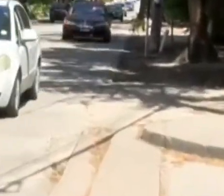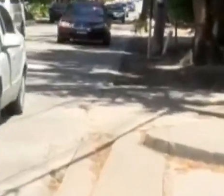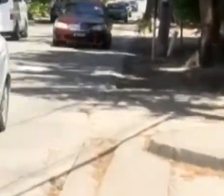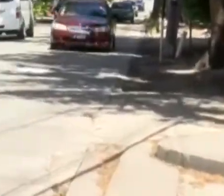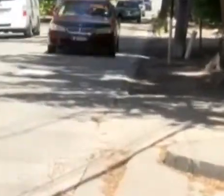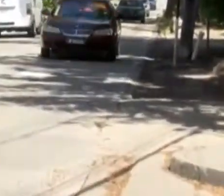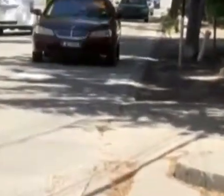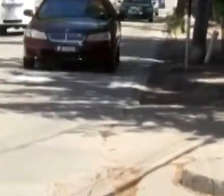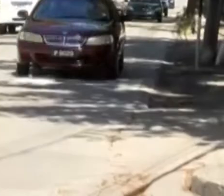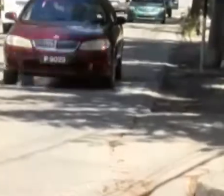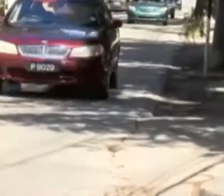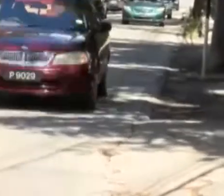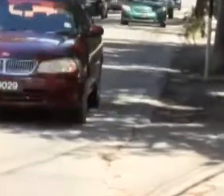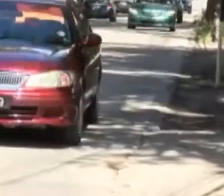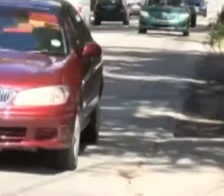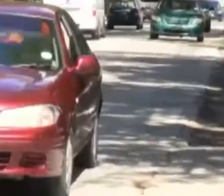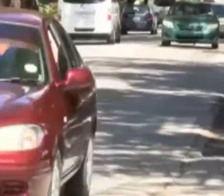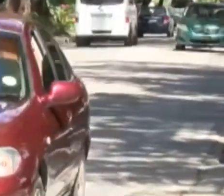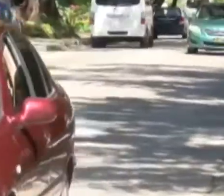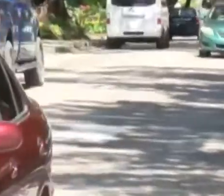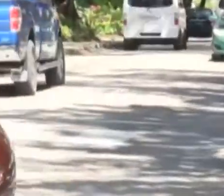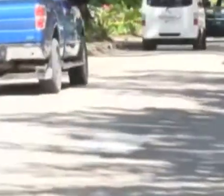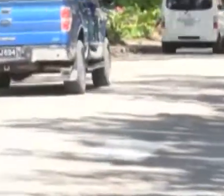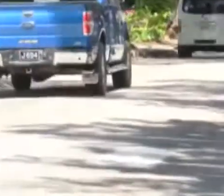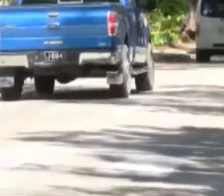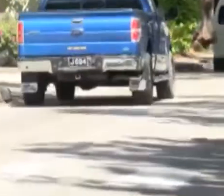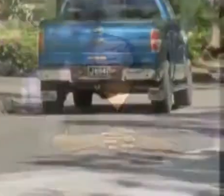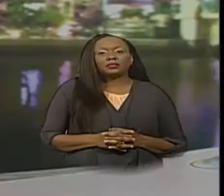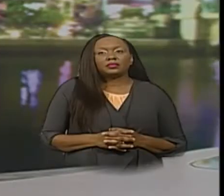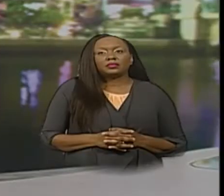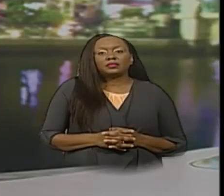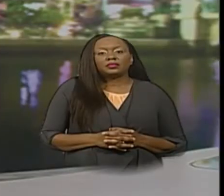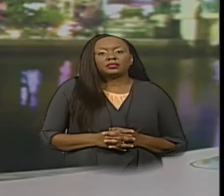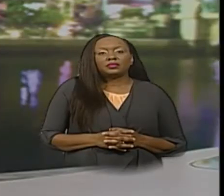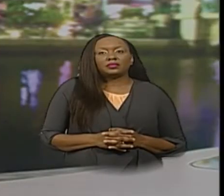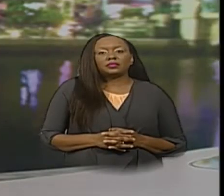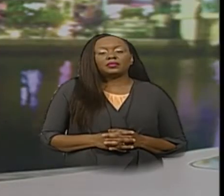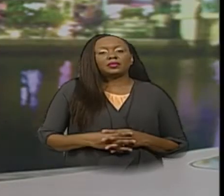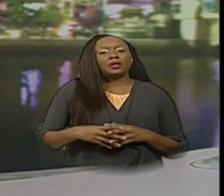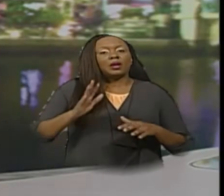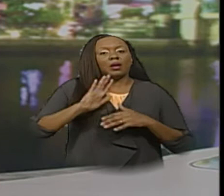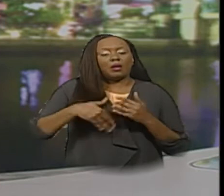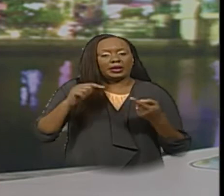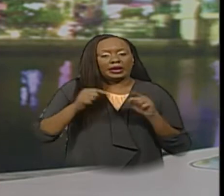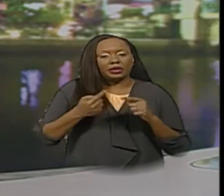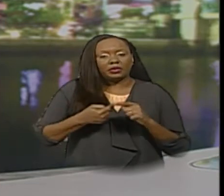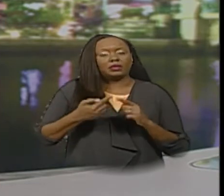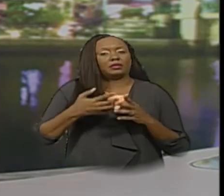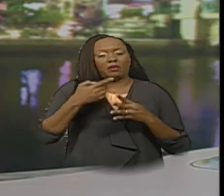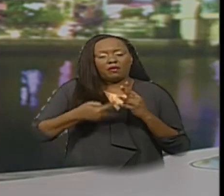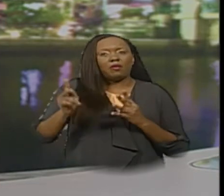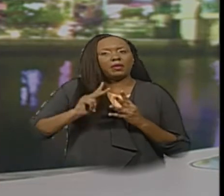Hospital by ambulance, while the other 2 injured students went by private vehicle. The injuries aren't deemed to be